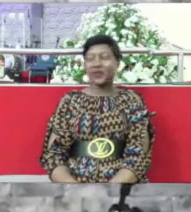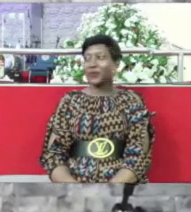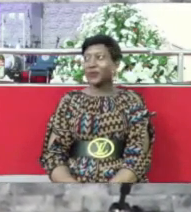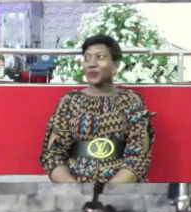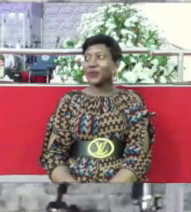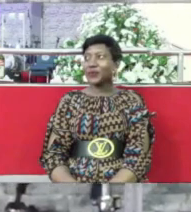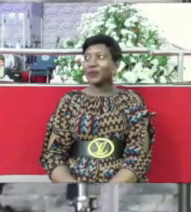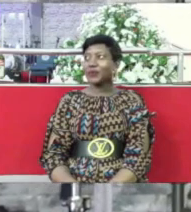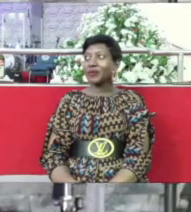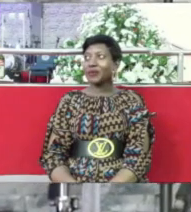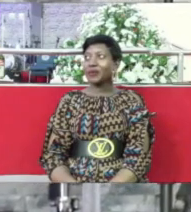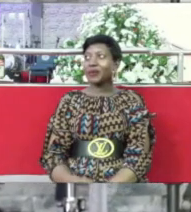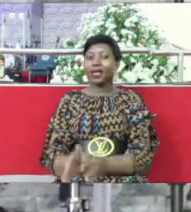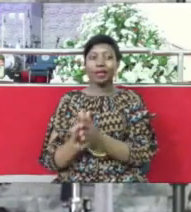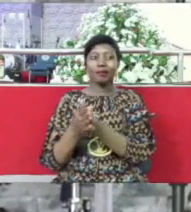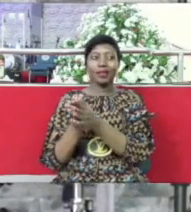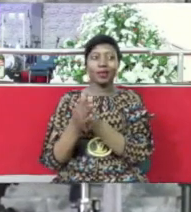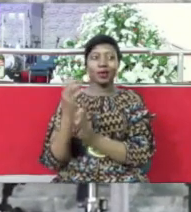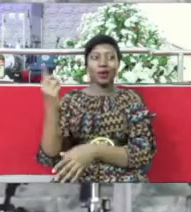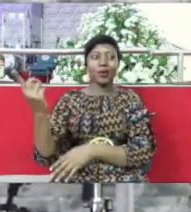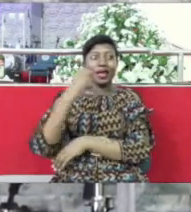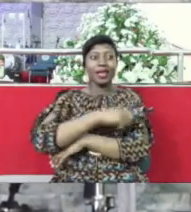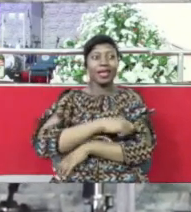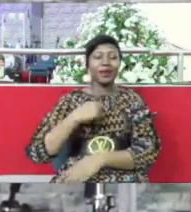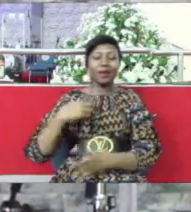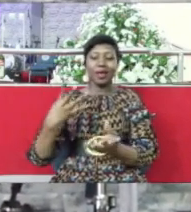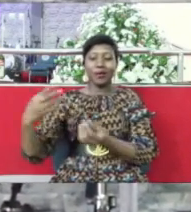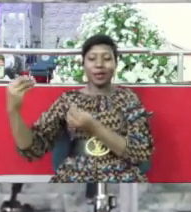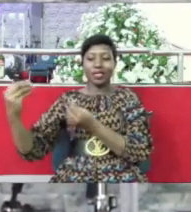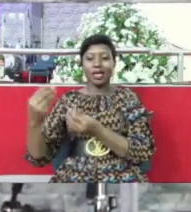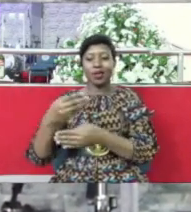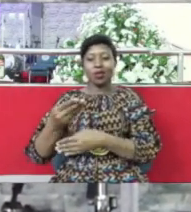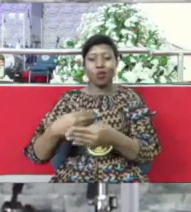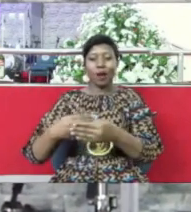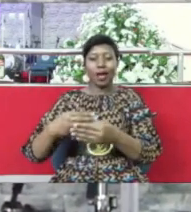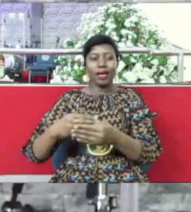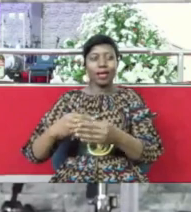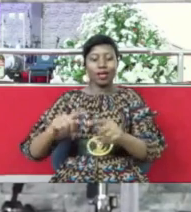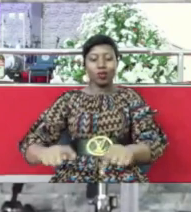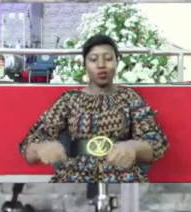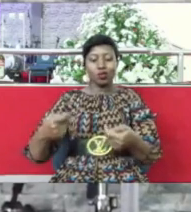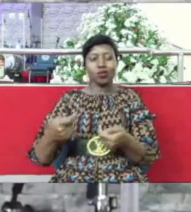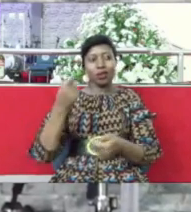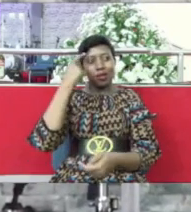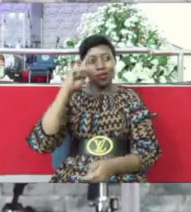One time I'm going to buy mungai shoes and nyambura shoes. I'm buying each one 2 pairs. Nilikuwa nanunulia viatu pair mbili mbili.